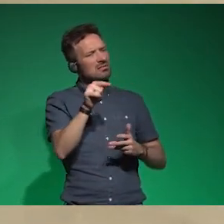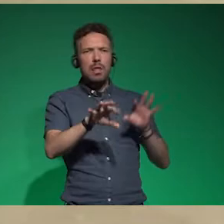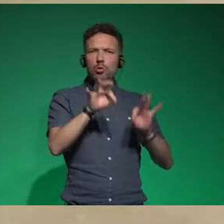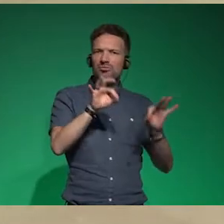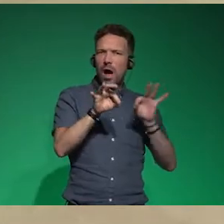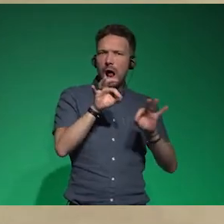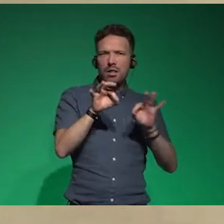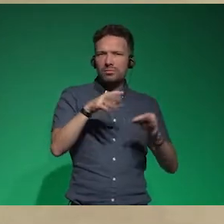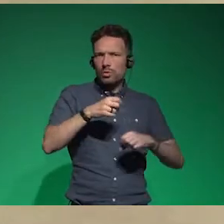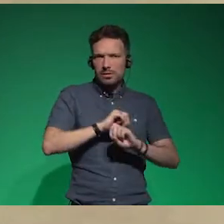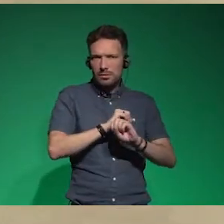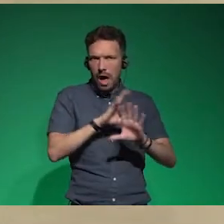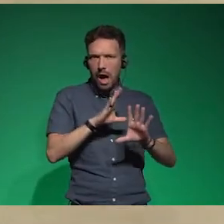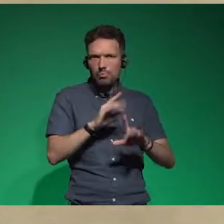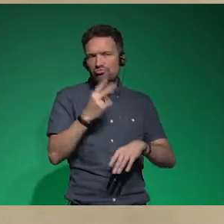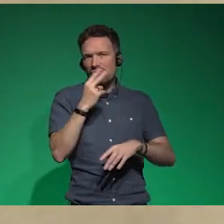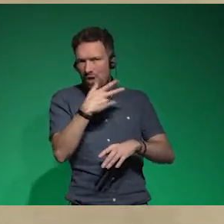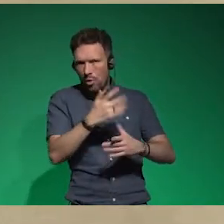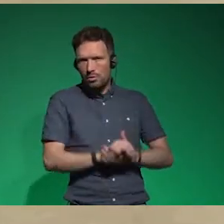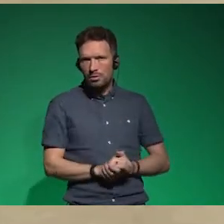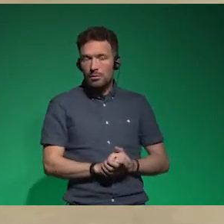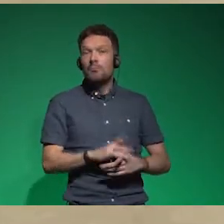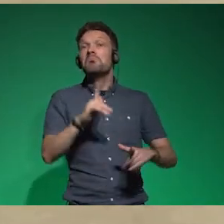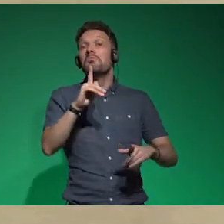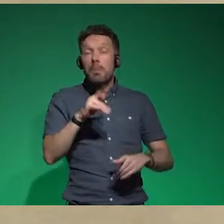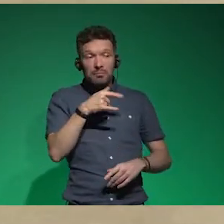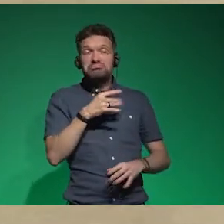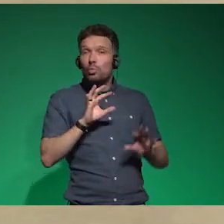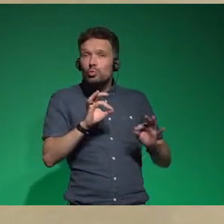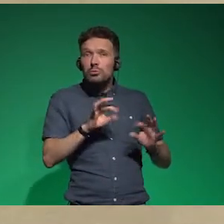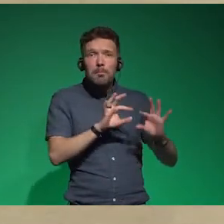we have good relationships with many villages in the region,